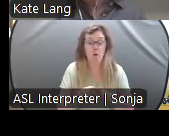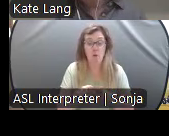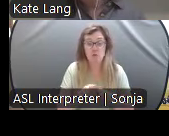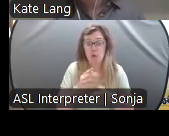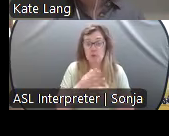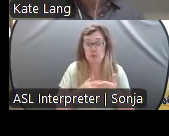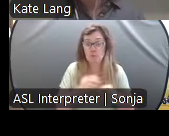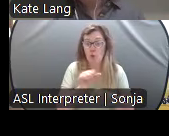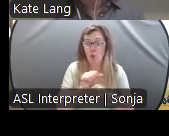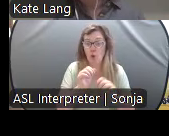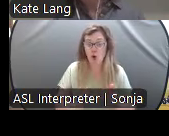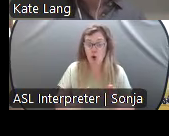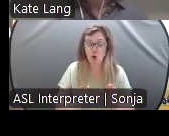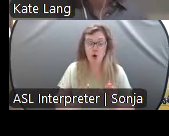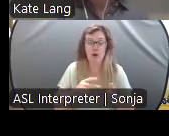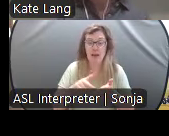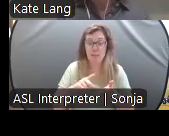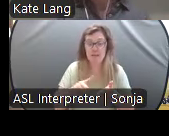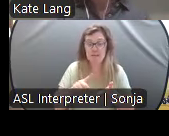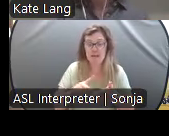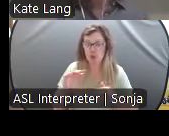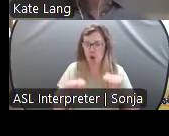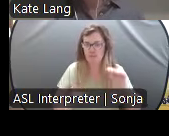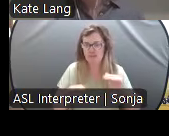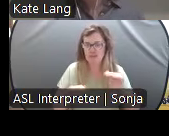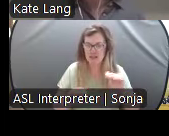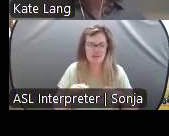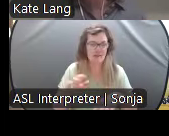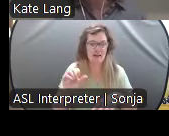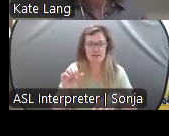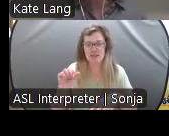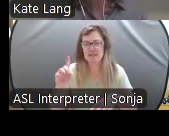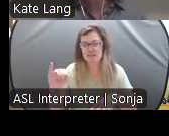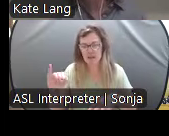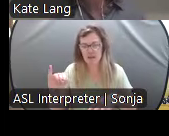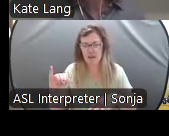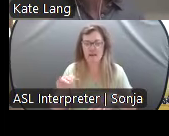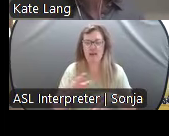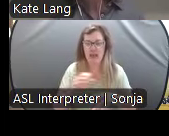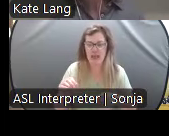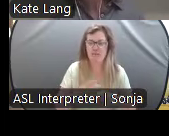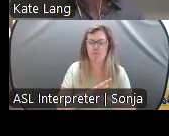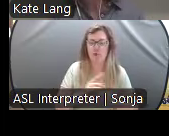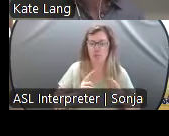workers' compensation offsets for SSDI benefits, and there aren't for retirement benefits.